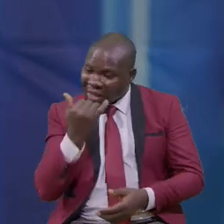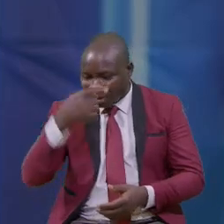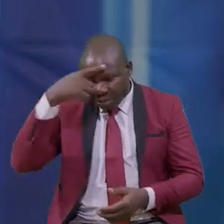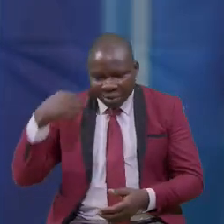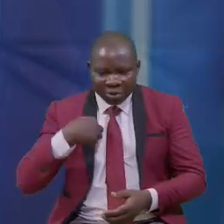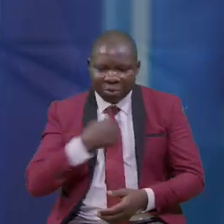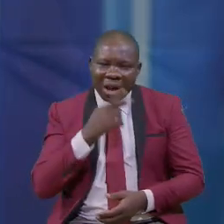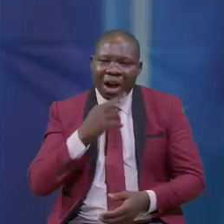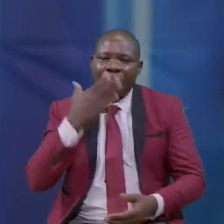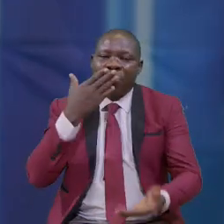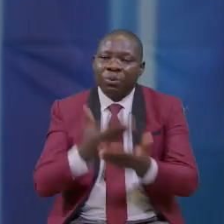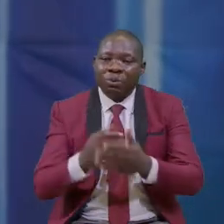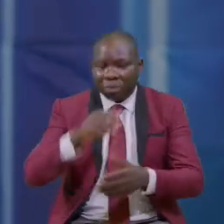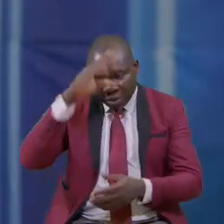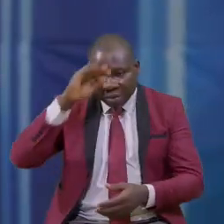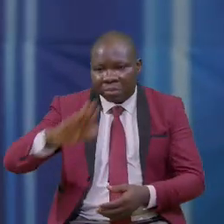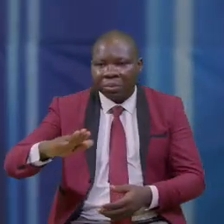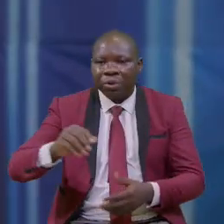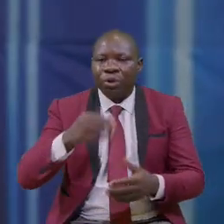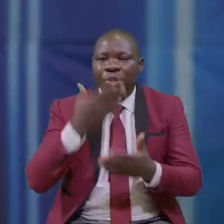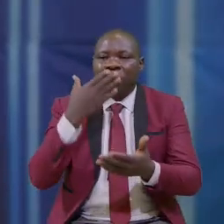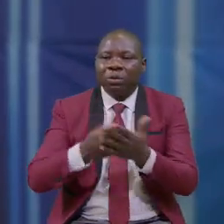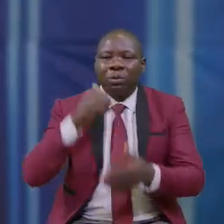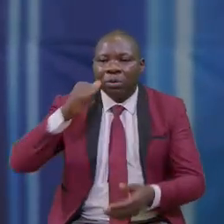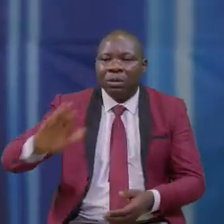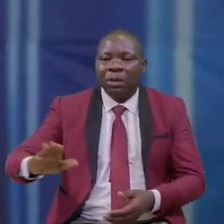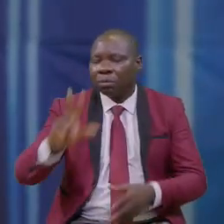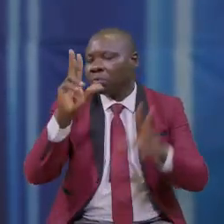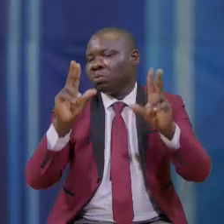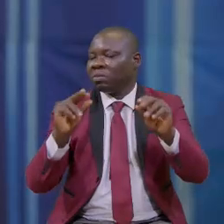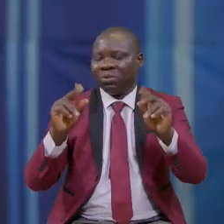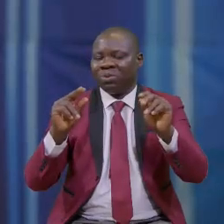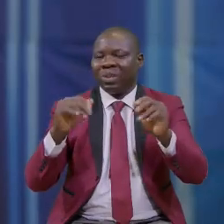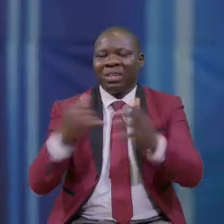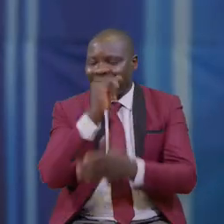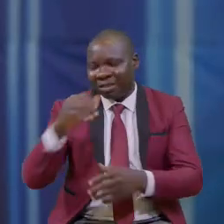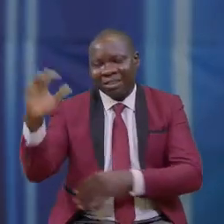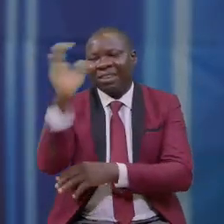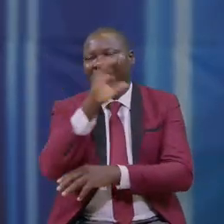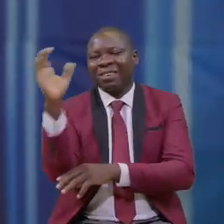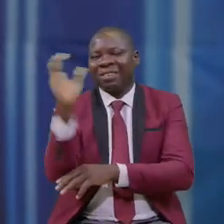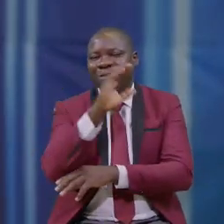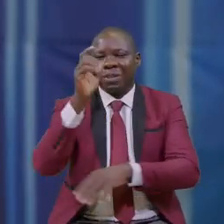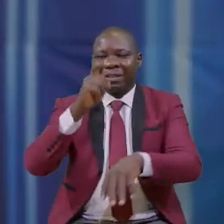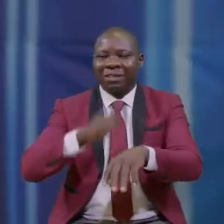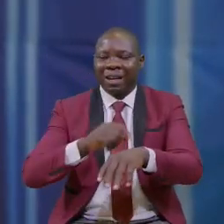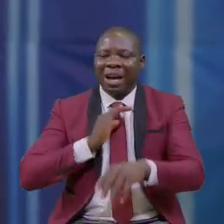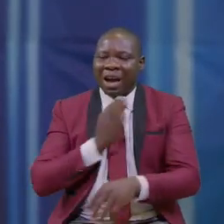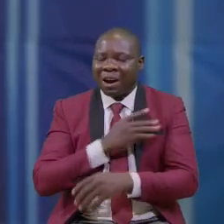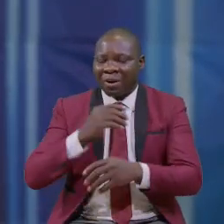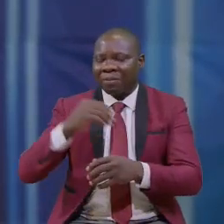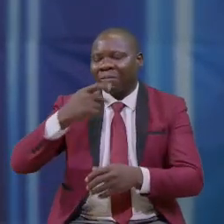No, because it was Christmas time, and our parents were trying to remember the gift